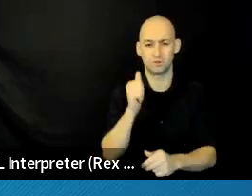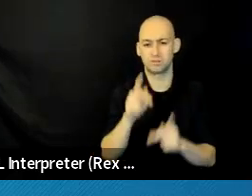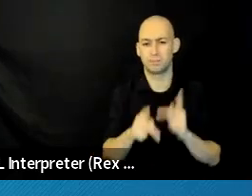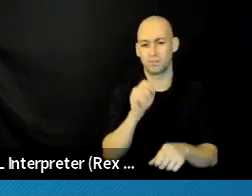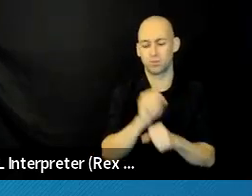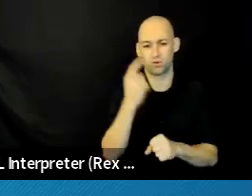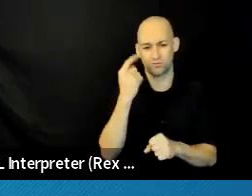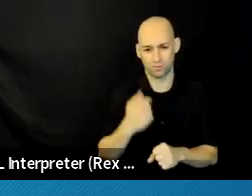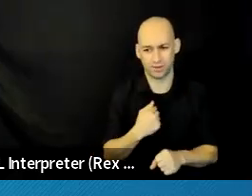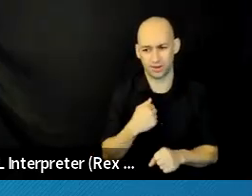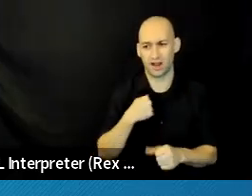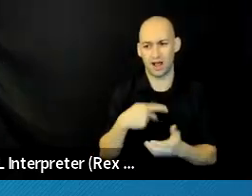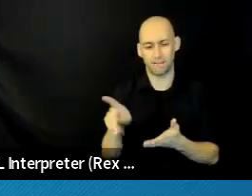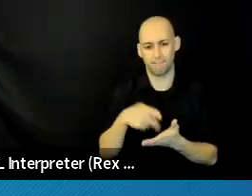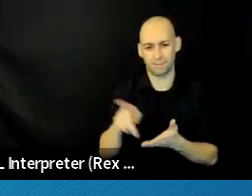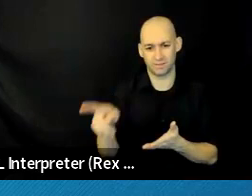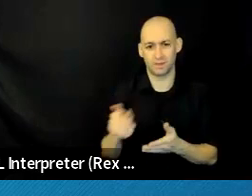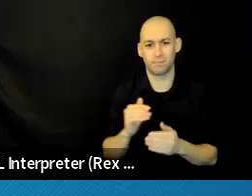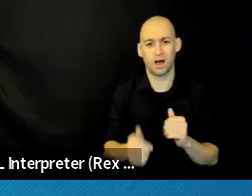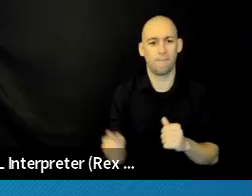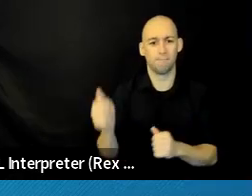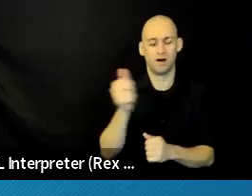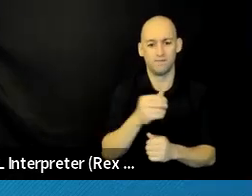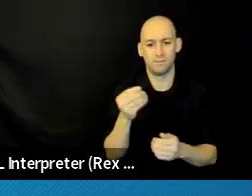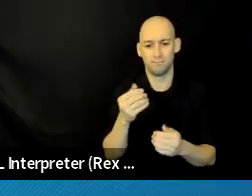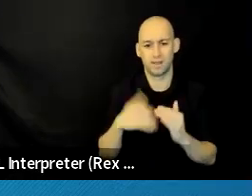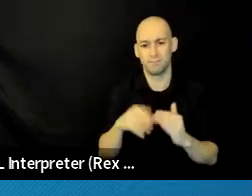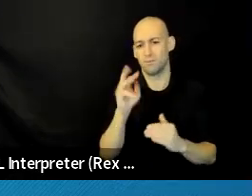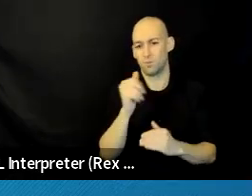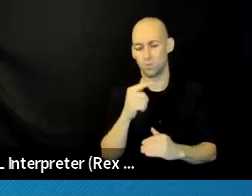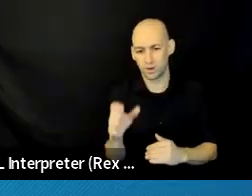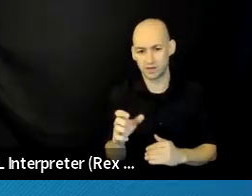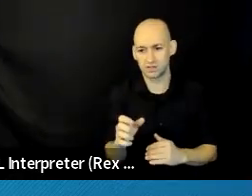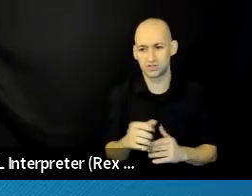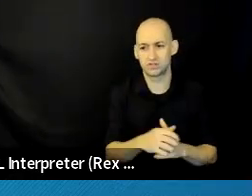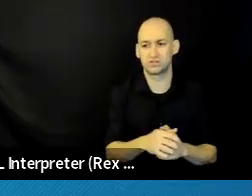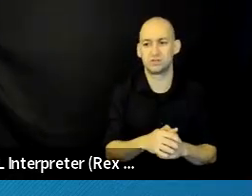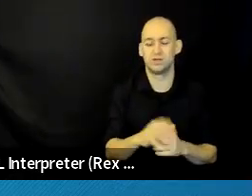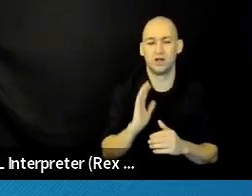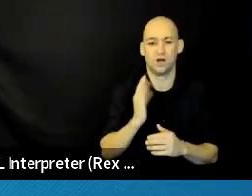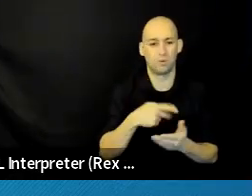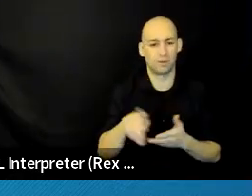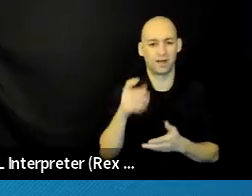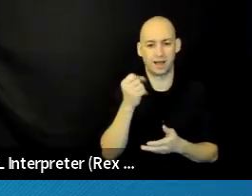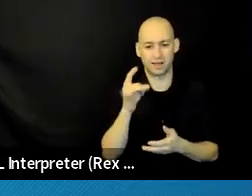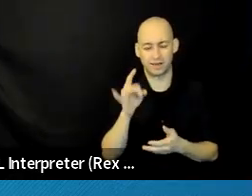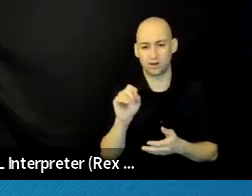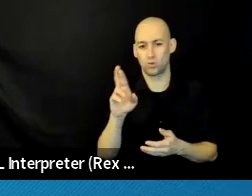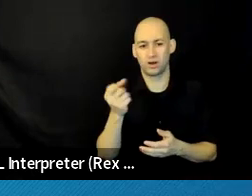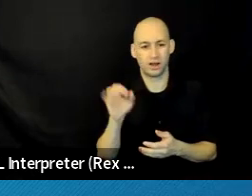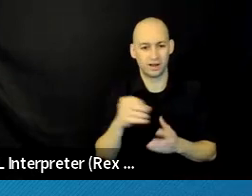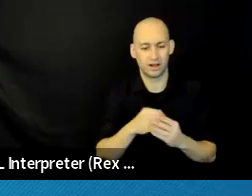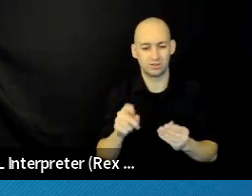for me, I pay them above minimum wages. When minimum wage was $1, we pay $18, $19 an hour. So